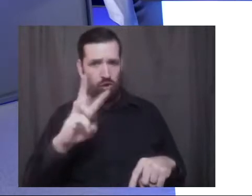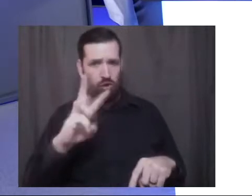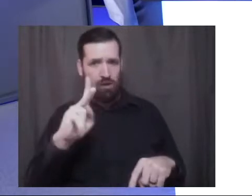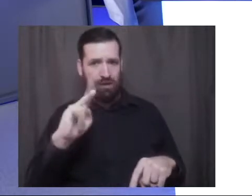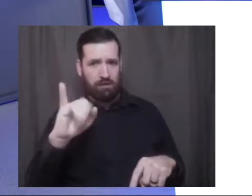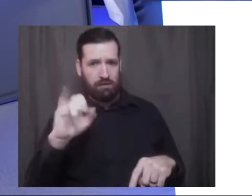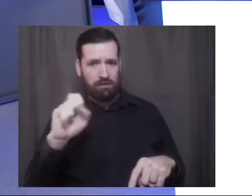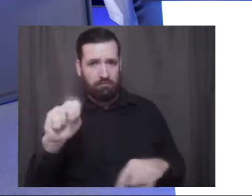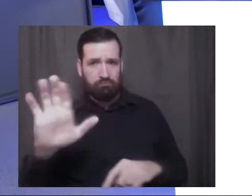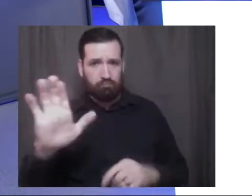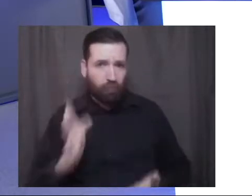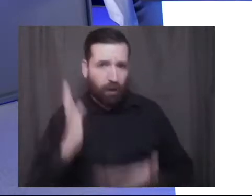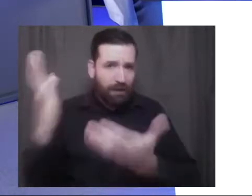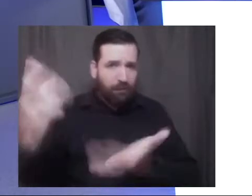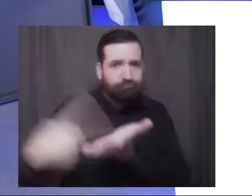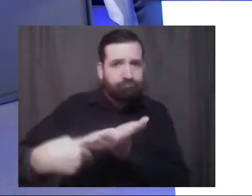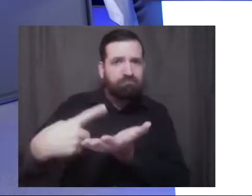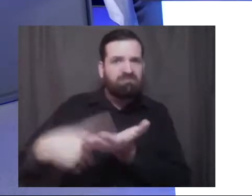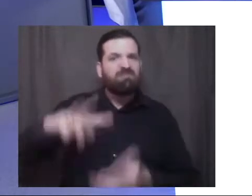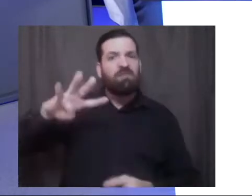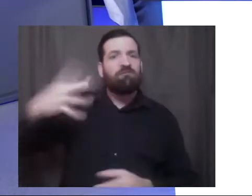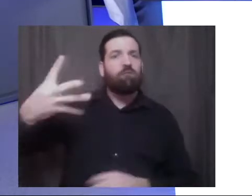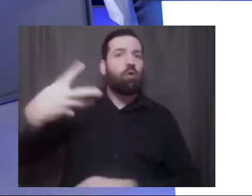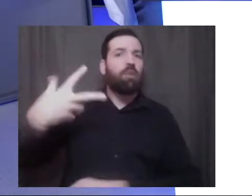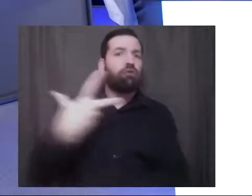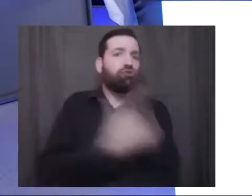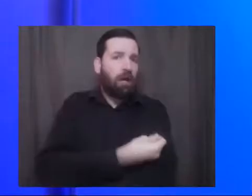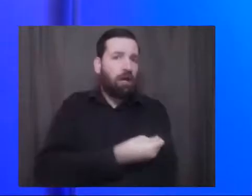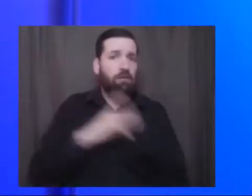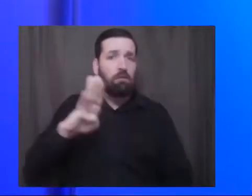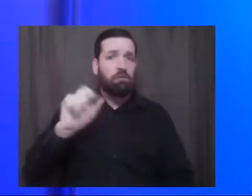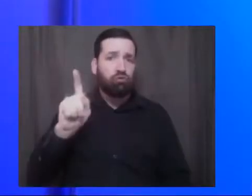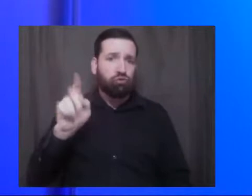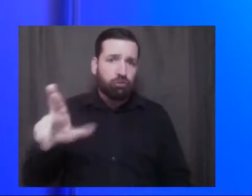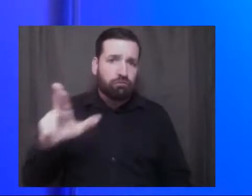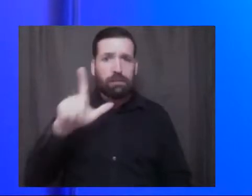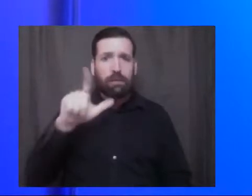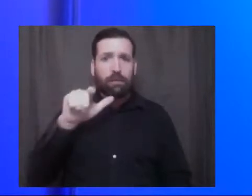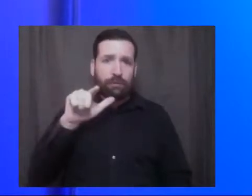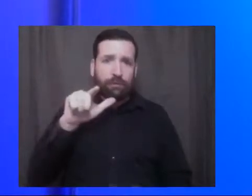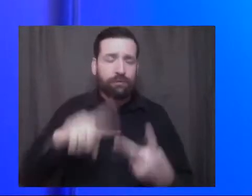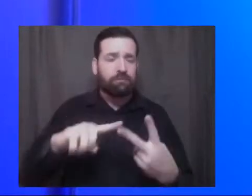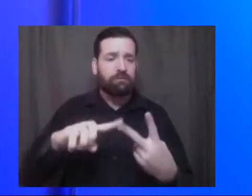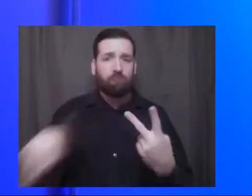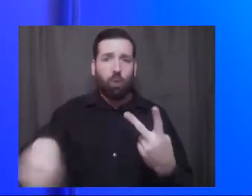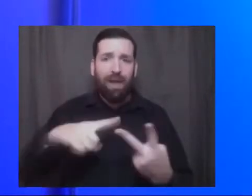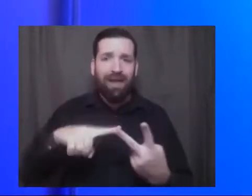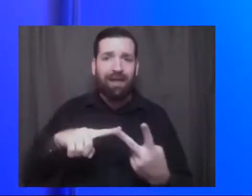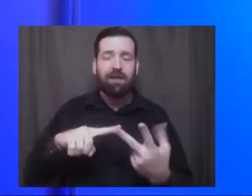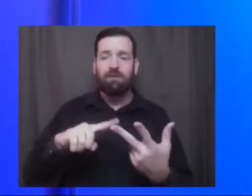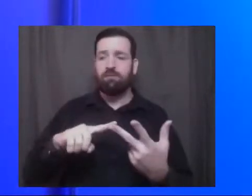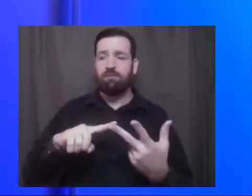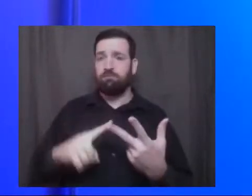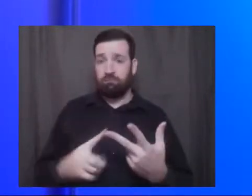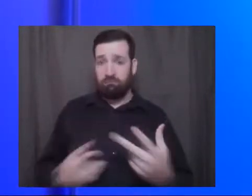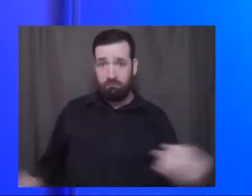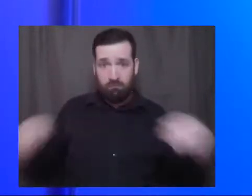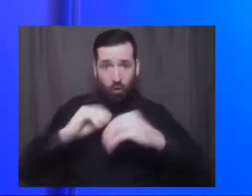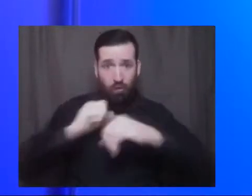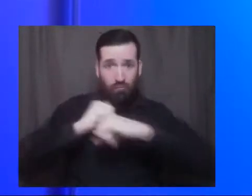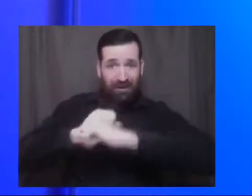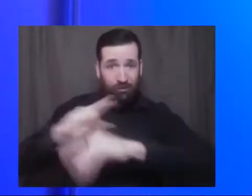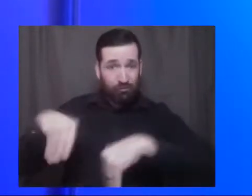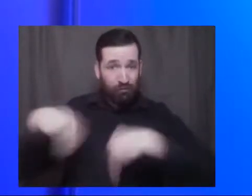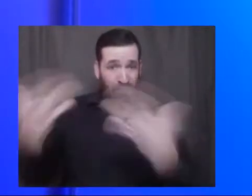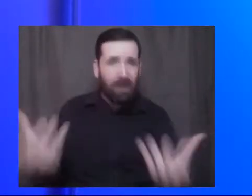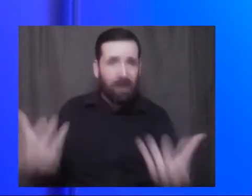on that fourth booster shot. Yeah. Who should take it? Wow. When should they take it? How much additional protection will a fourth booster shot